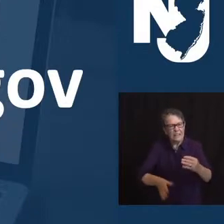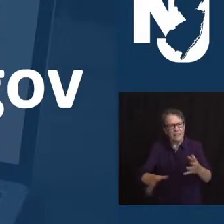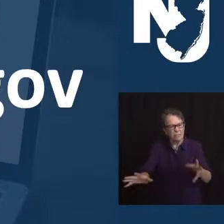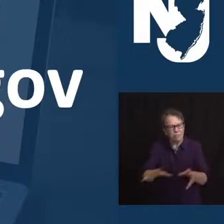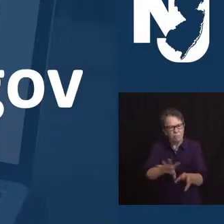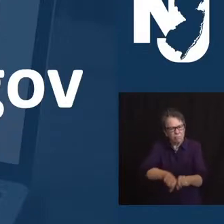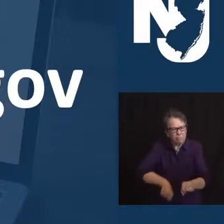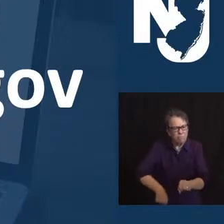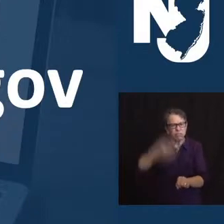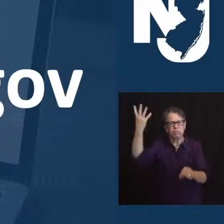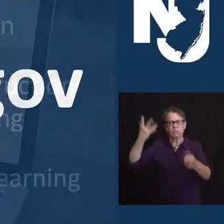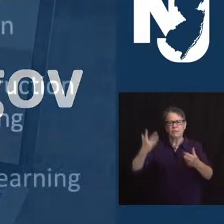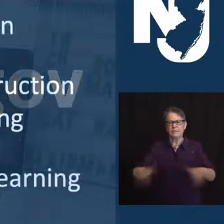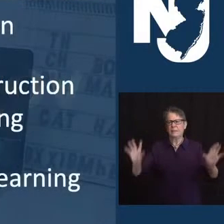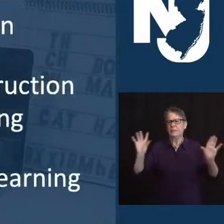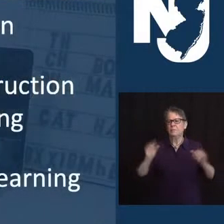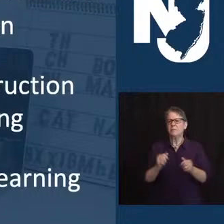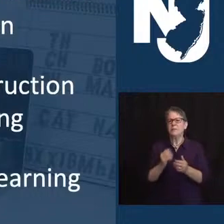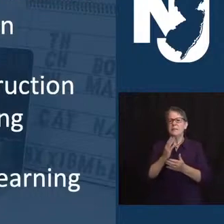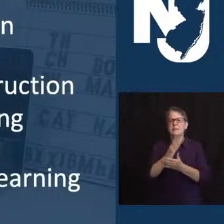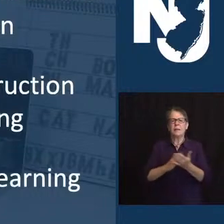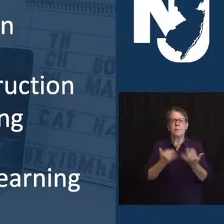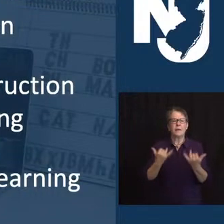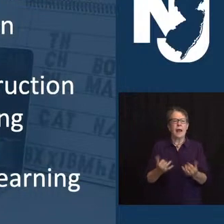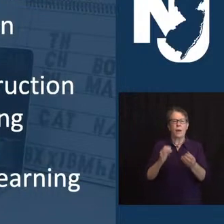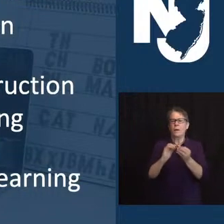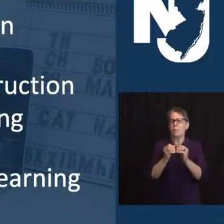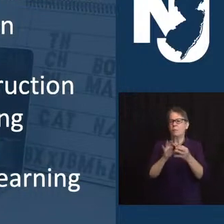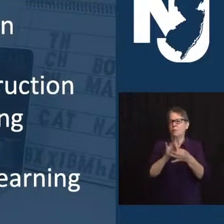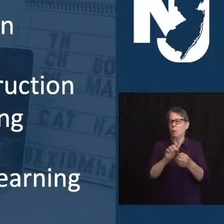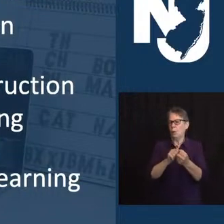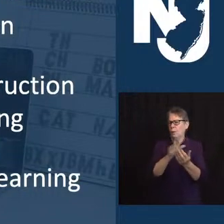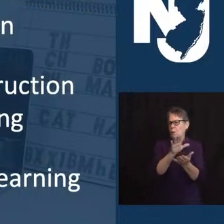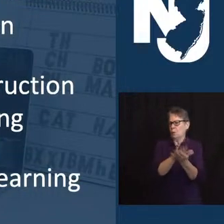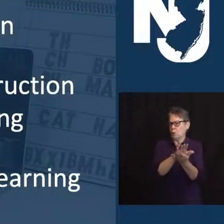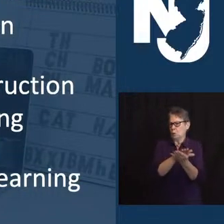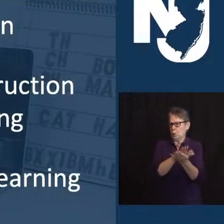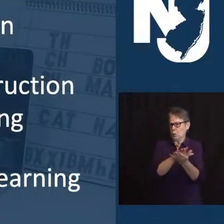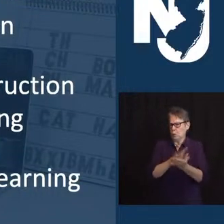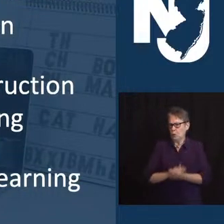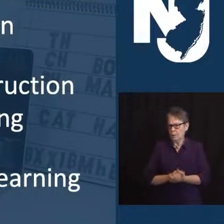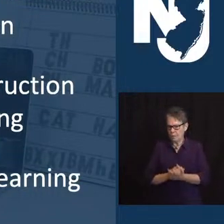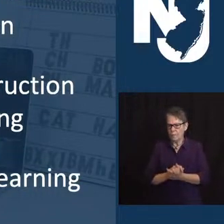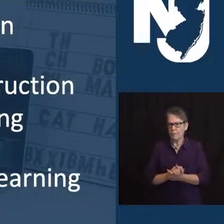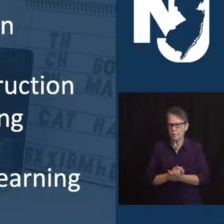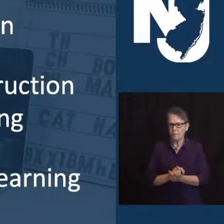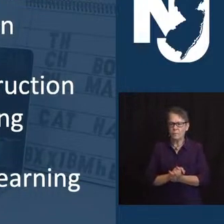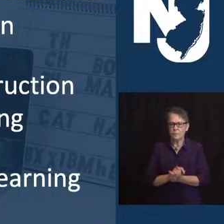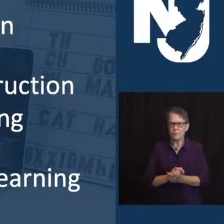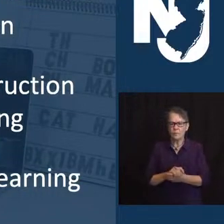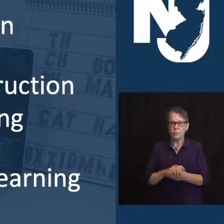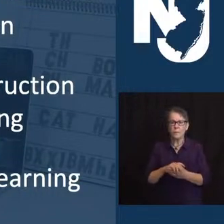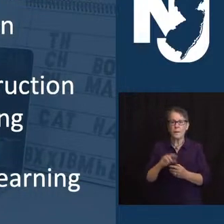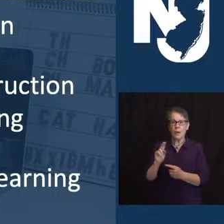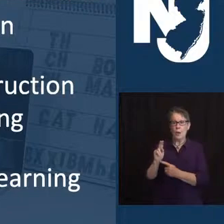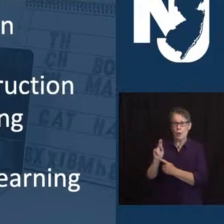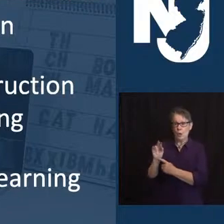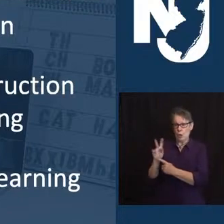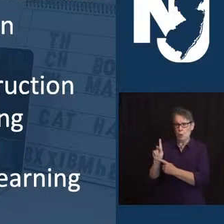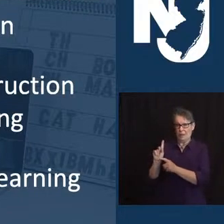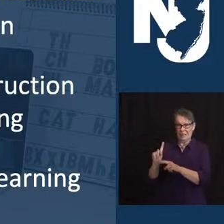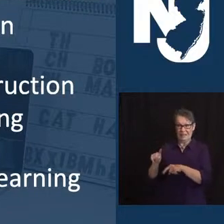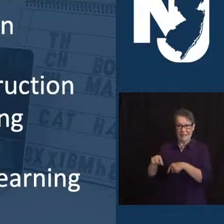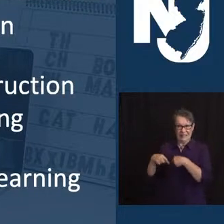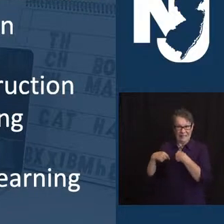here. Today, the largest public school district in the state, the Brick City, Newark, switched from being an all-remote learning schedule to a